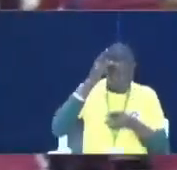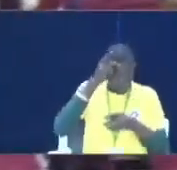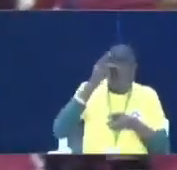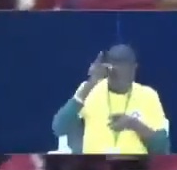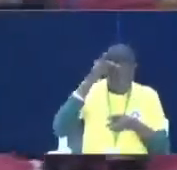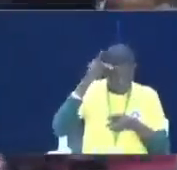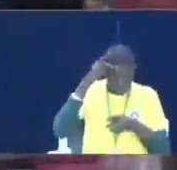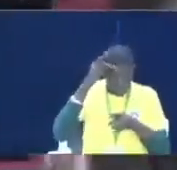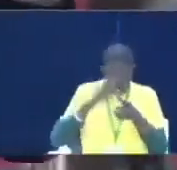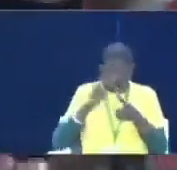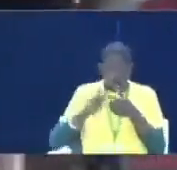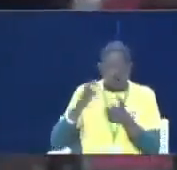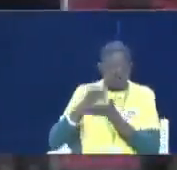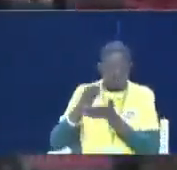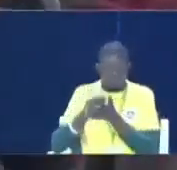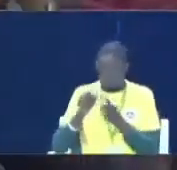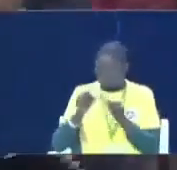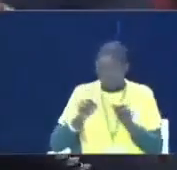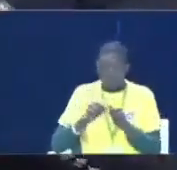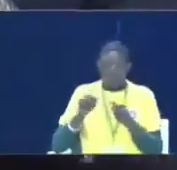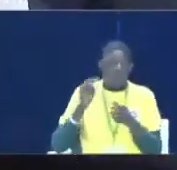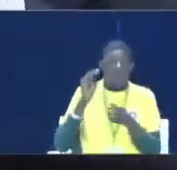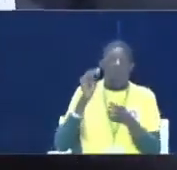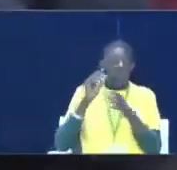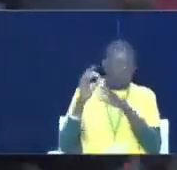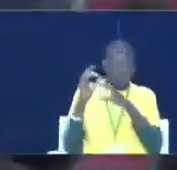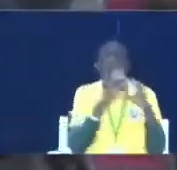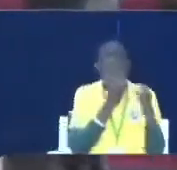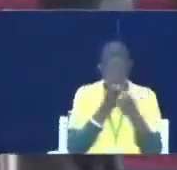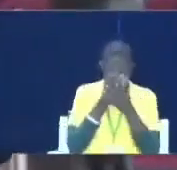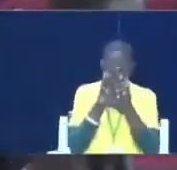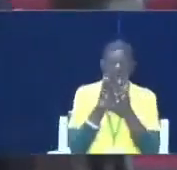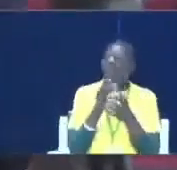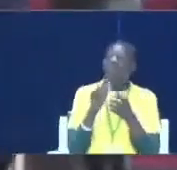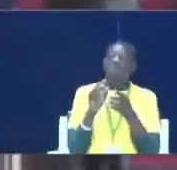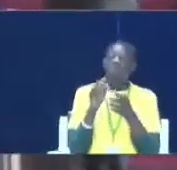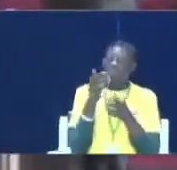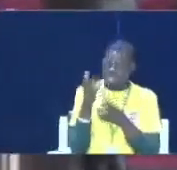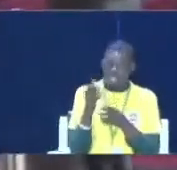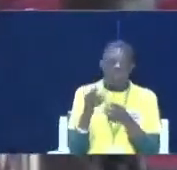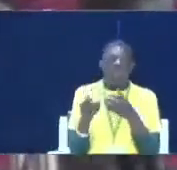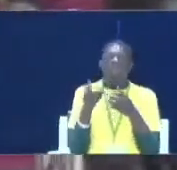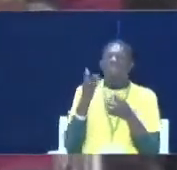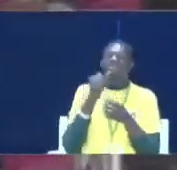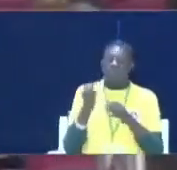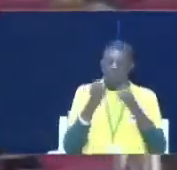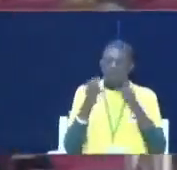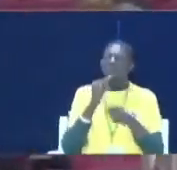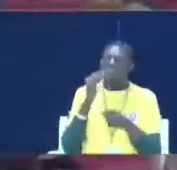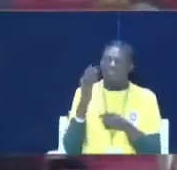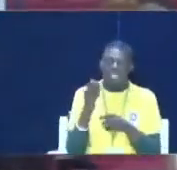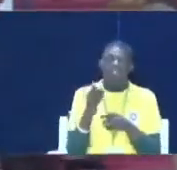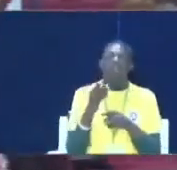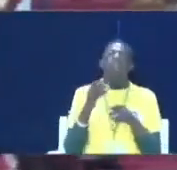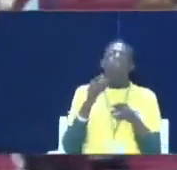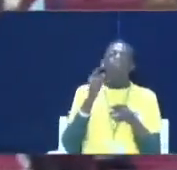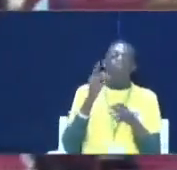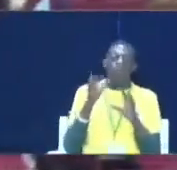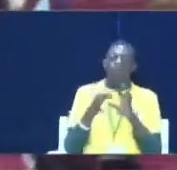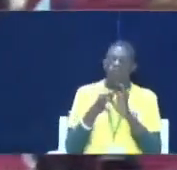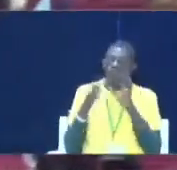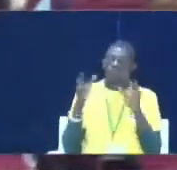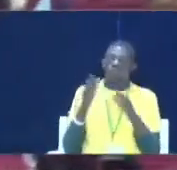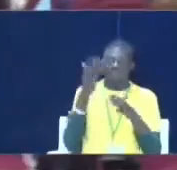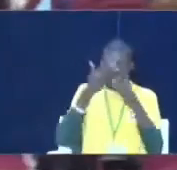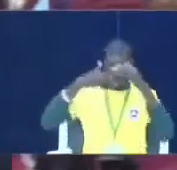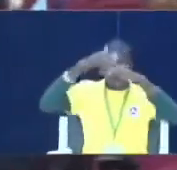financial sphere, in the media sphere, there is a power allocated there. And if you can carry that power, the sky will be